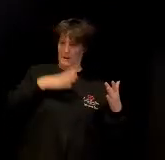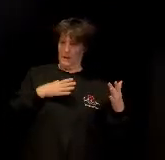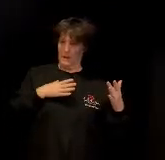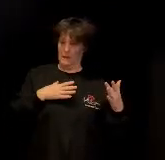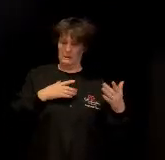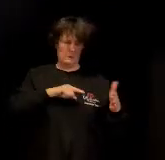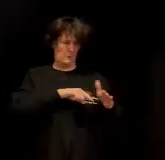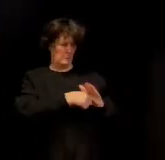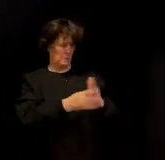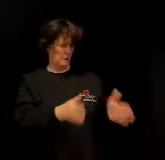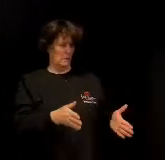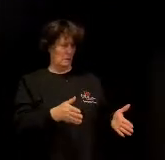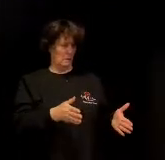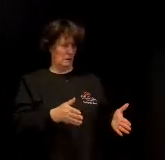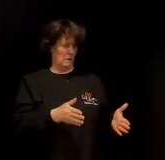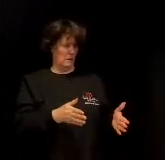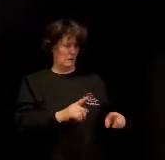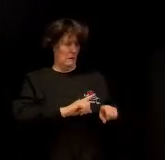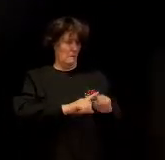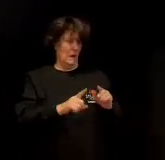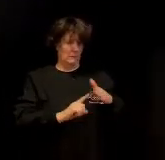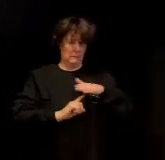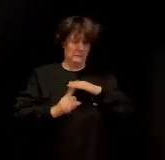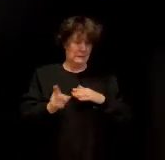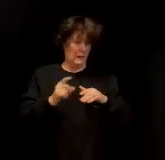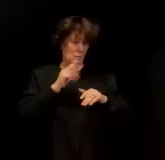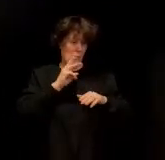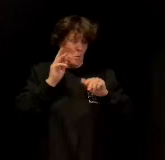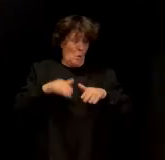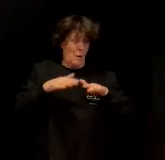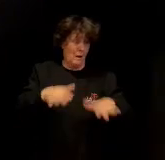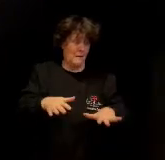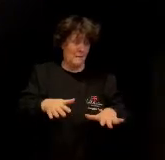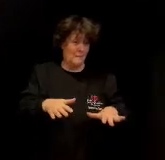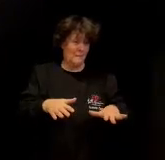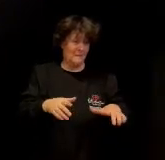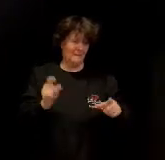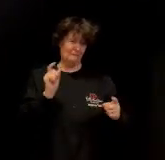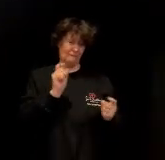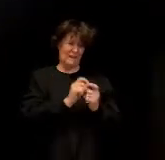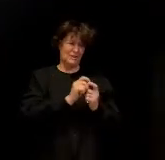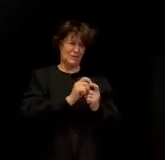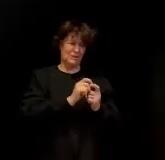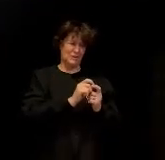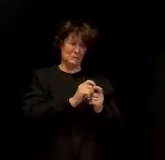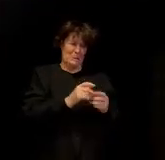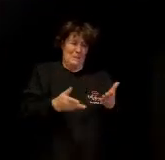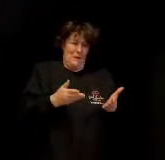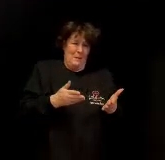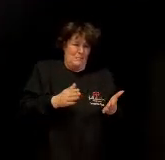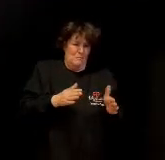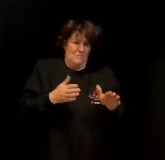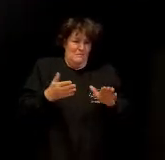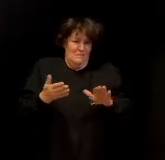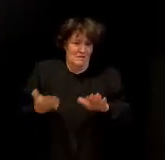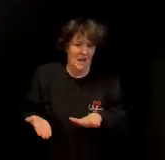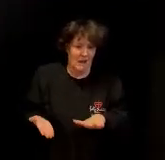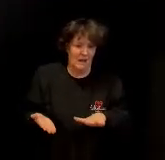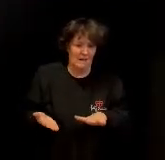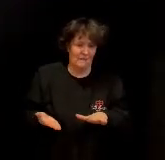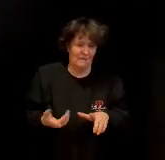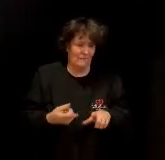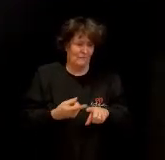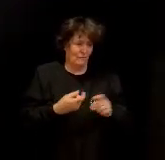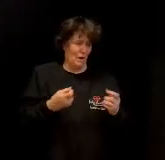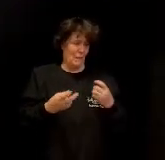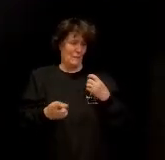murderer, whom though he hath escaped the sea, yet vengeance suffereth not to live. They thought he was going to die. And